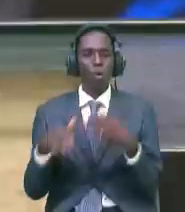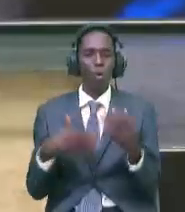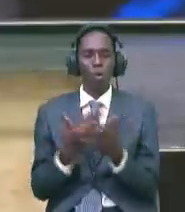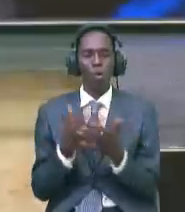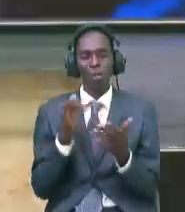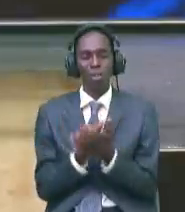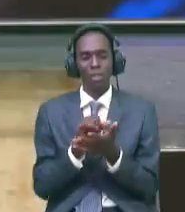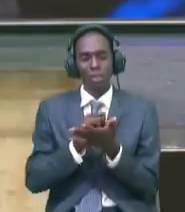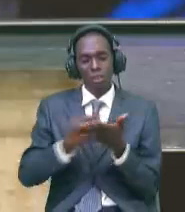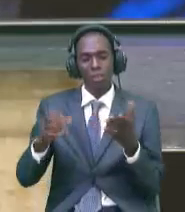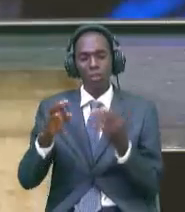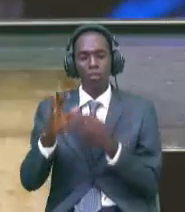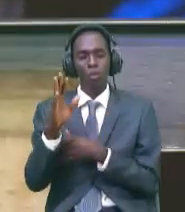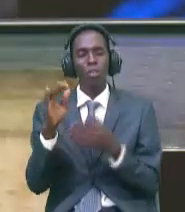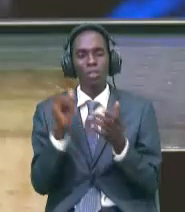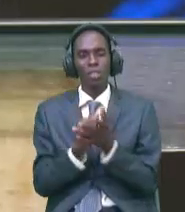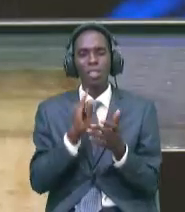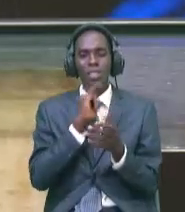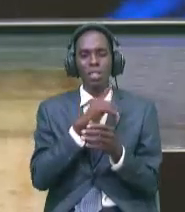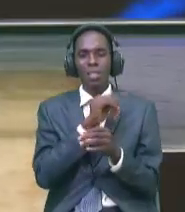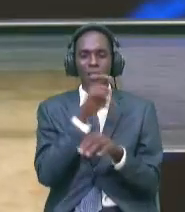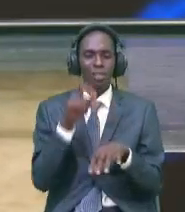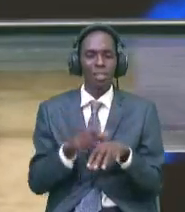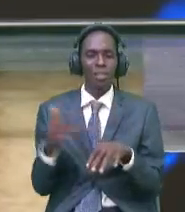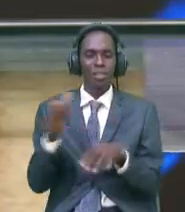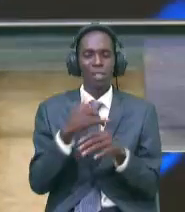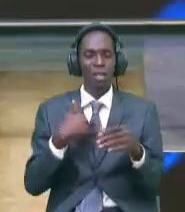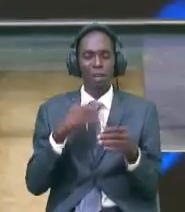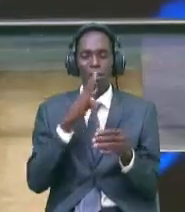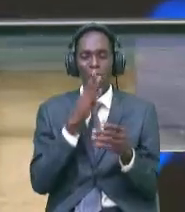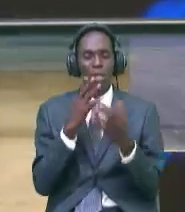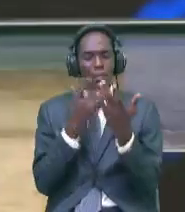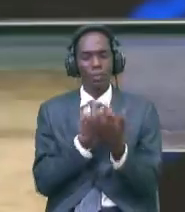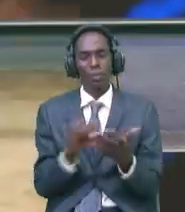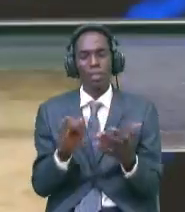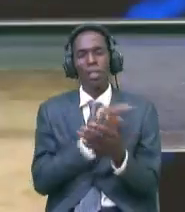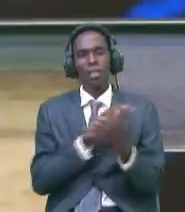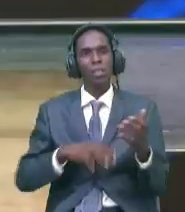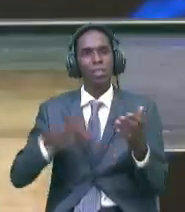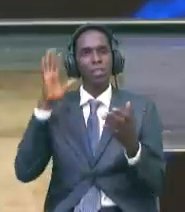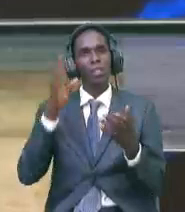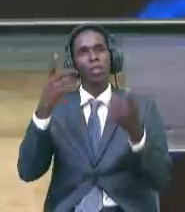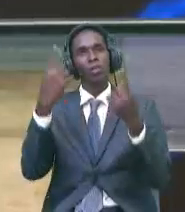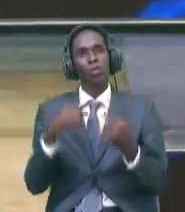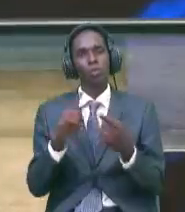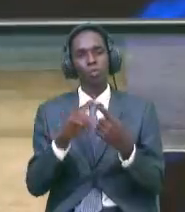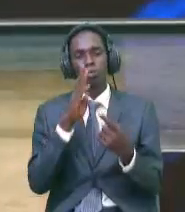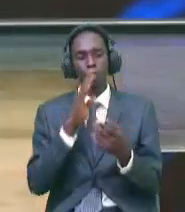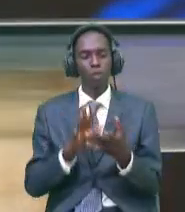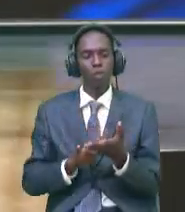of God, that's the one they have been expecting, and Christ shall come to be glorified in his saints, to